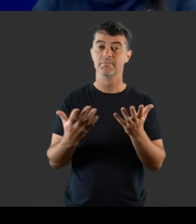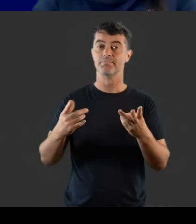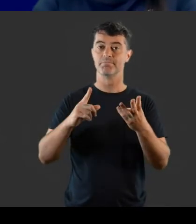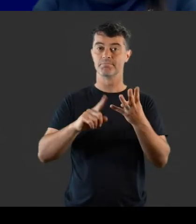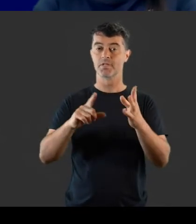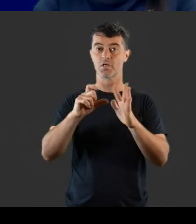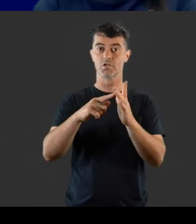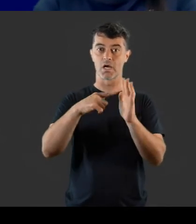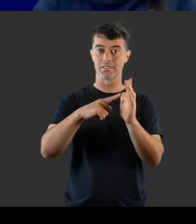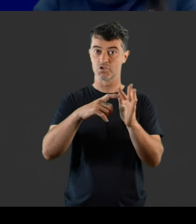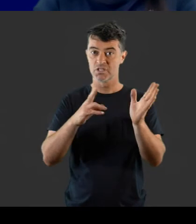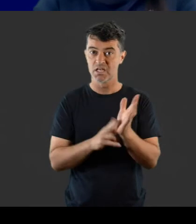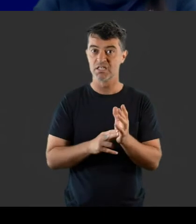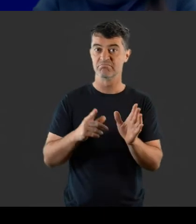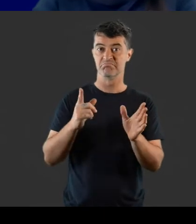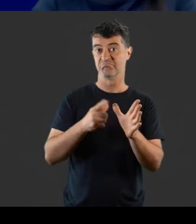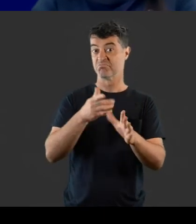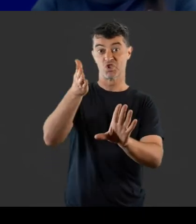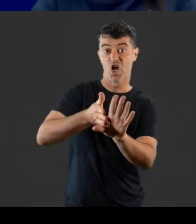physiotherapist, dietitian,